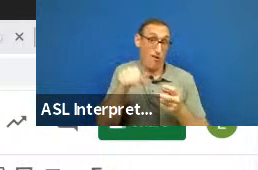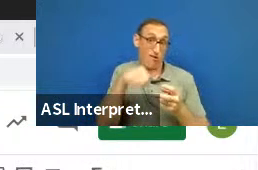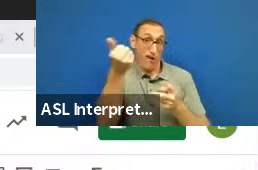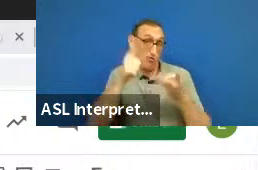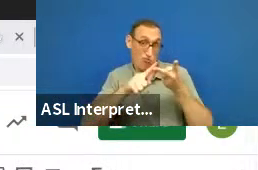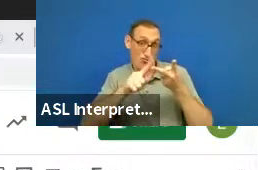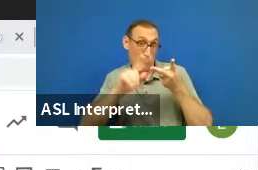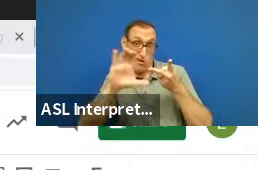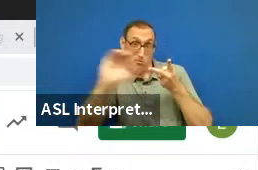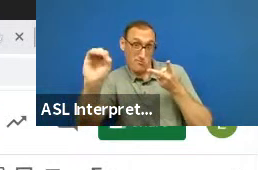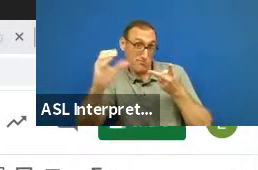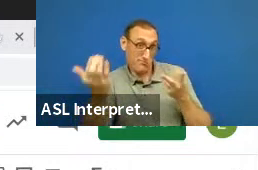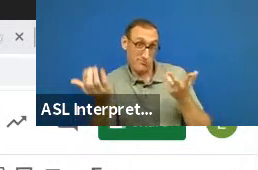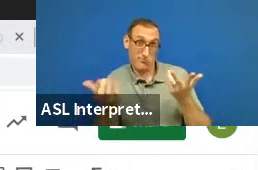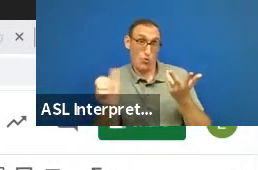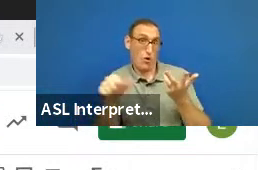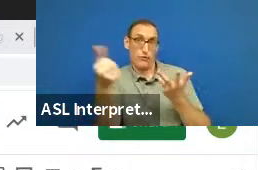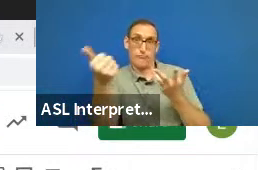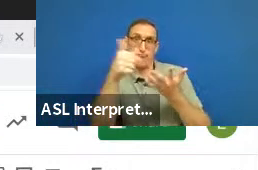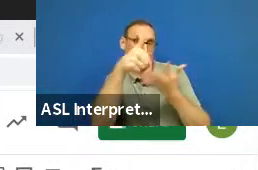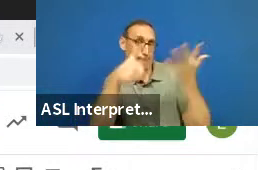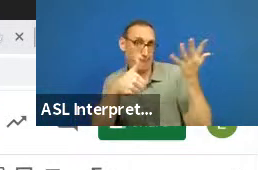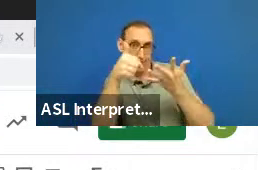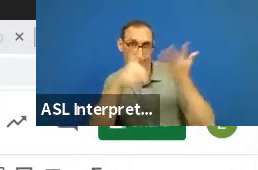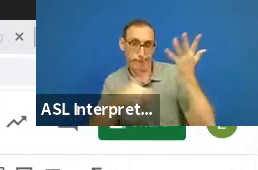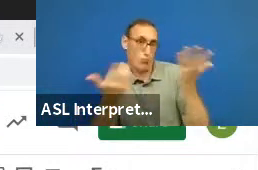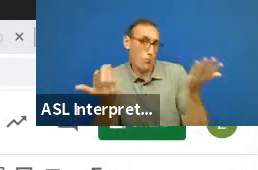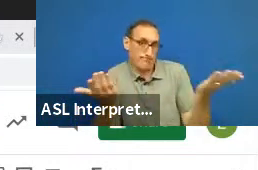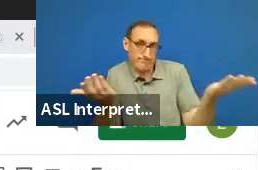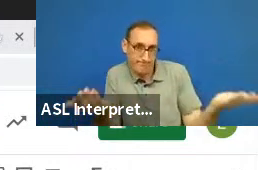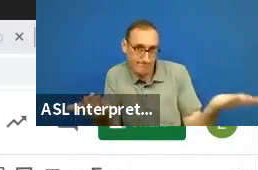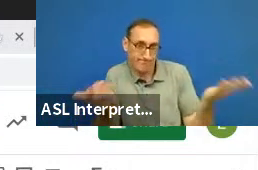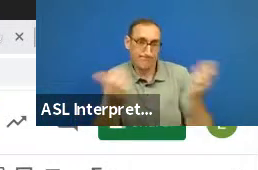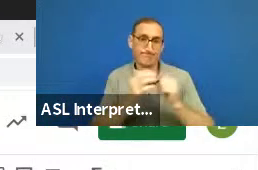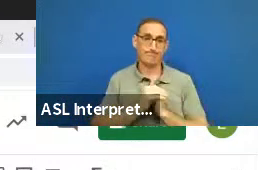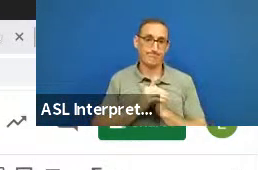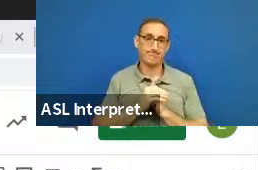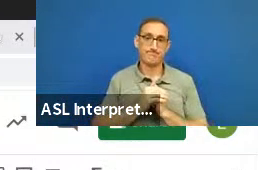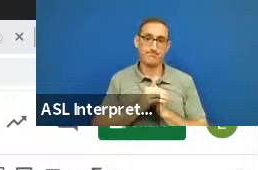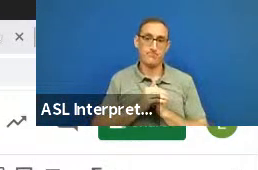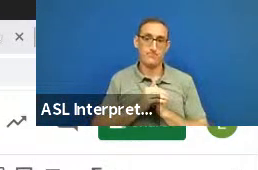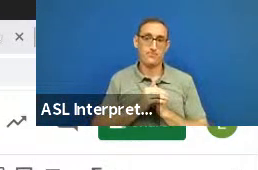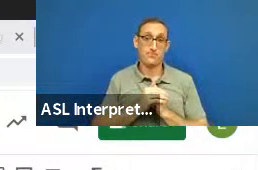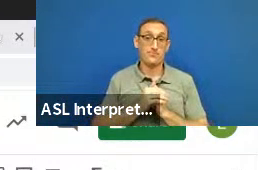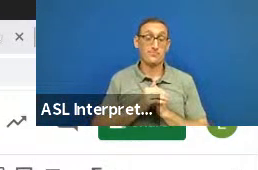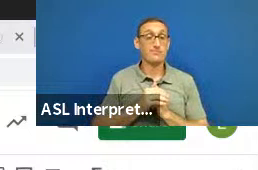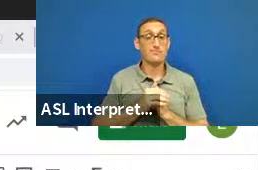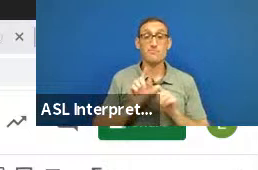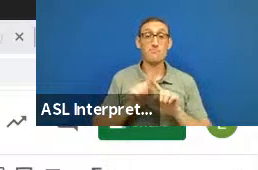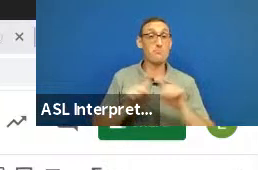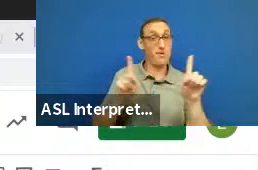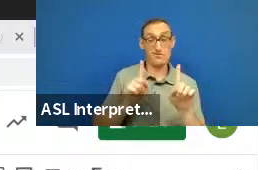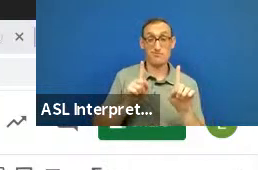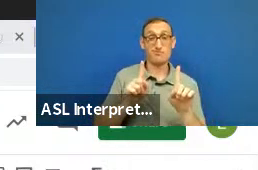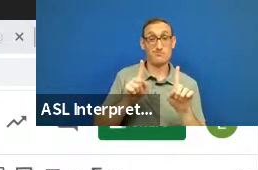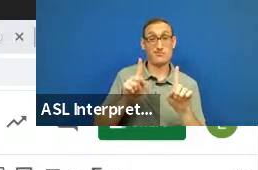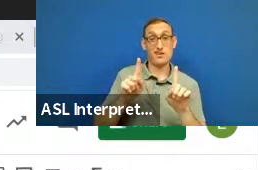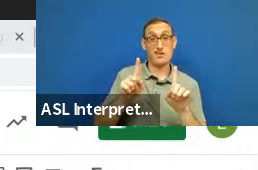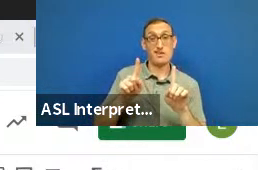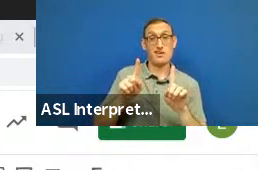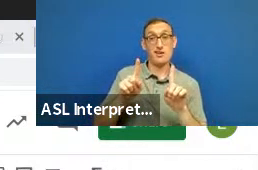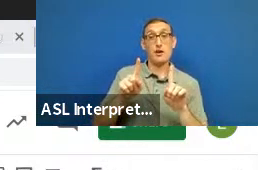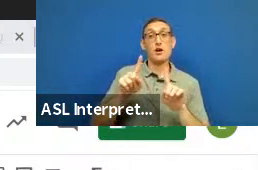company or entity, either way, again, with them, the email, the survey comes from the